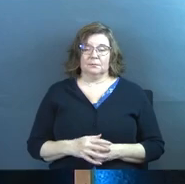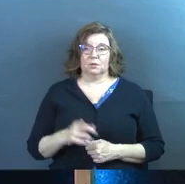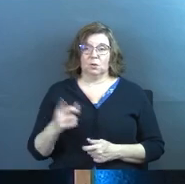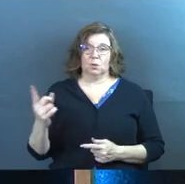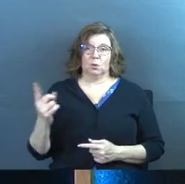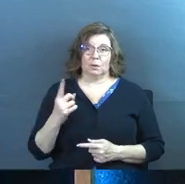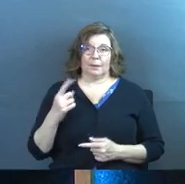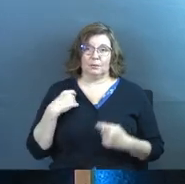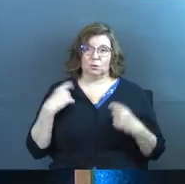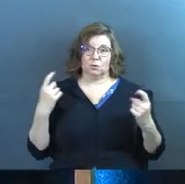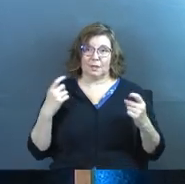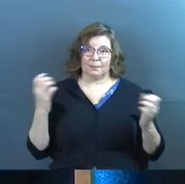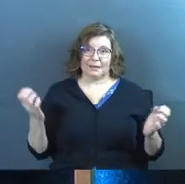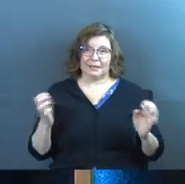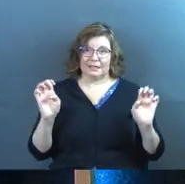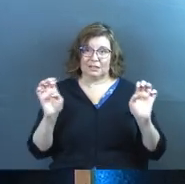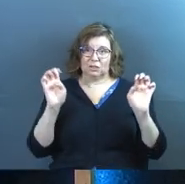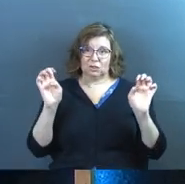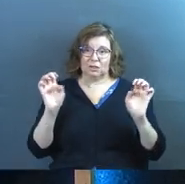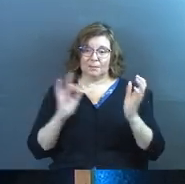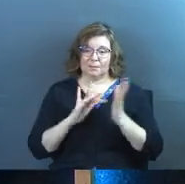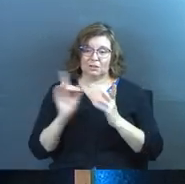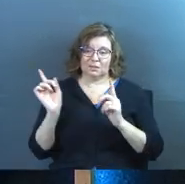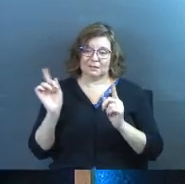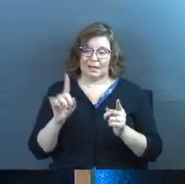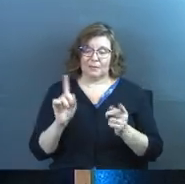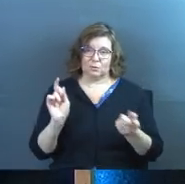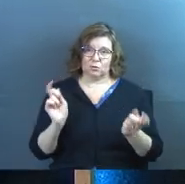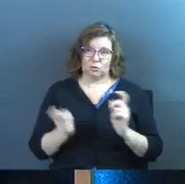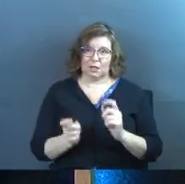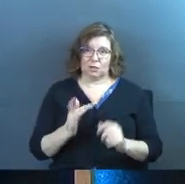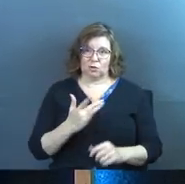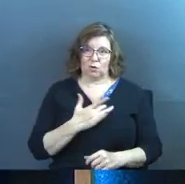You came just to celebrate Easter, but Jesus came to change your heart.